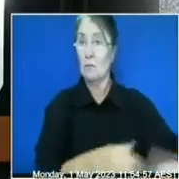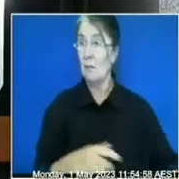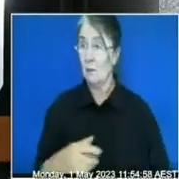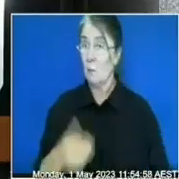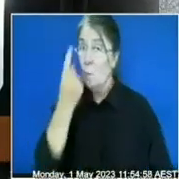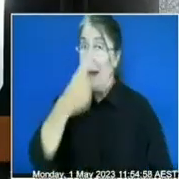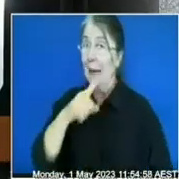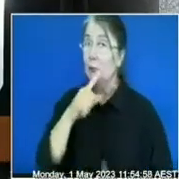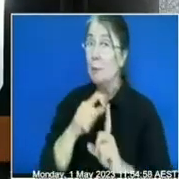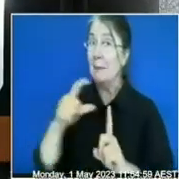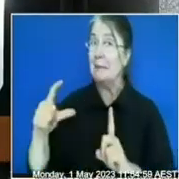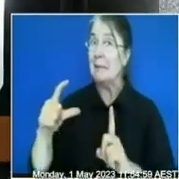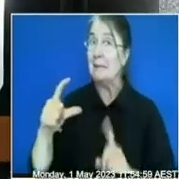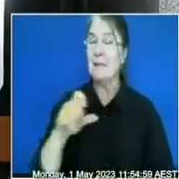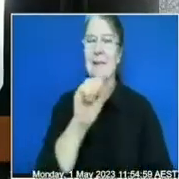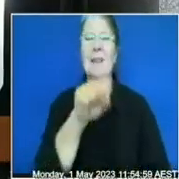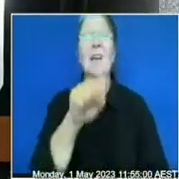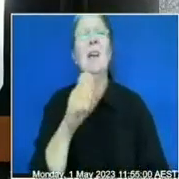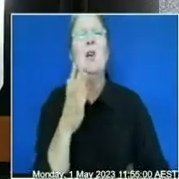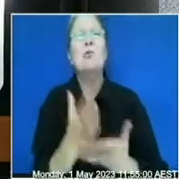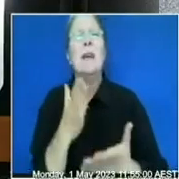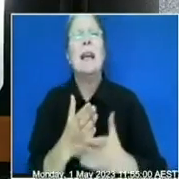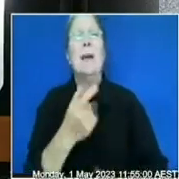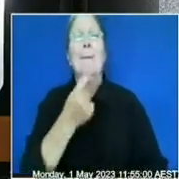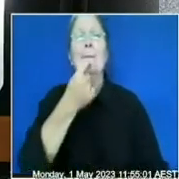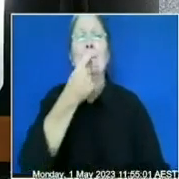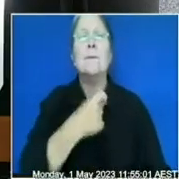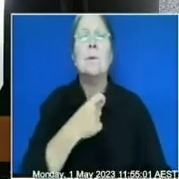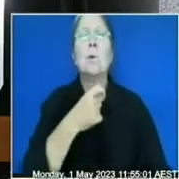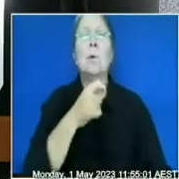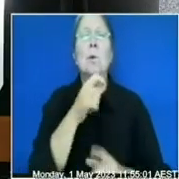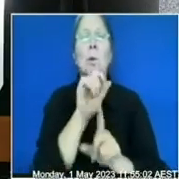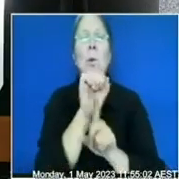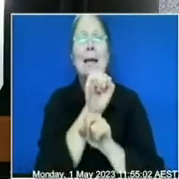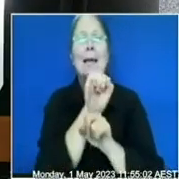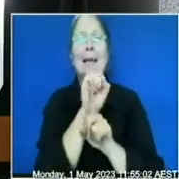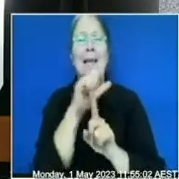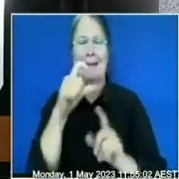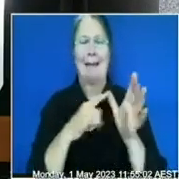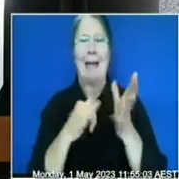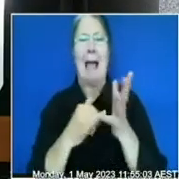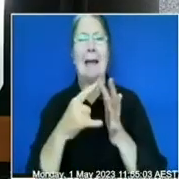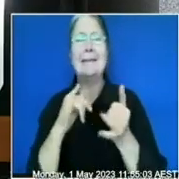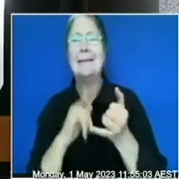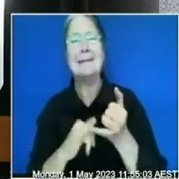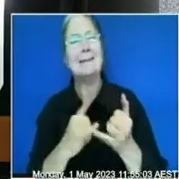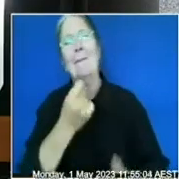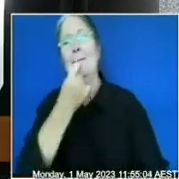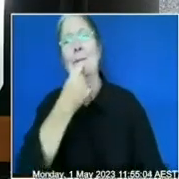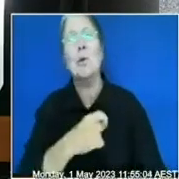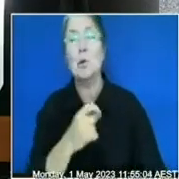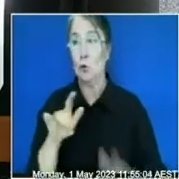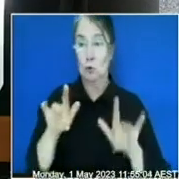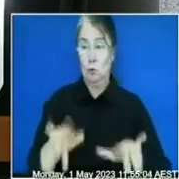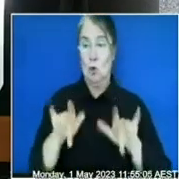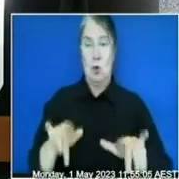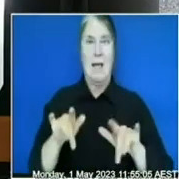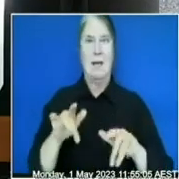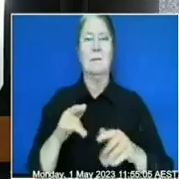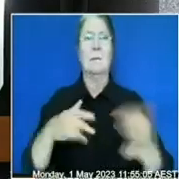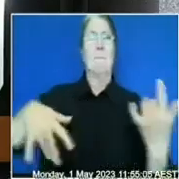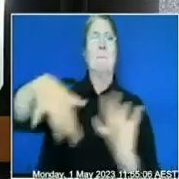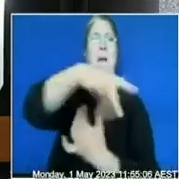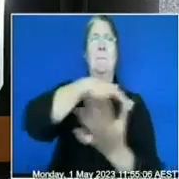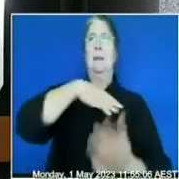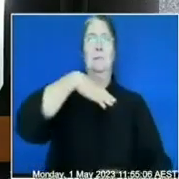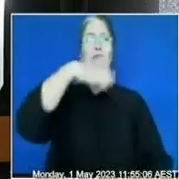are ready when it happens. And in Shepparton, the Aboriginal-led response at the point of the statement has not fully commenced, but the